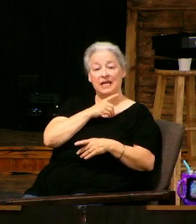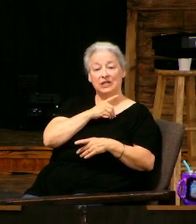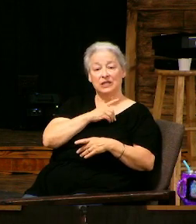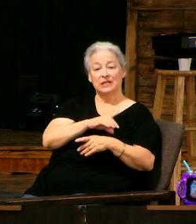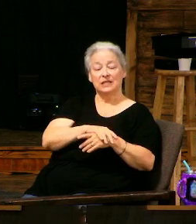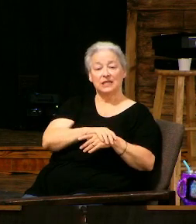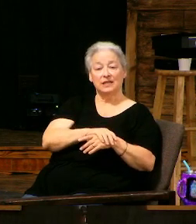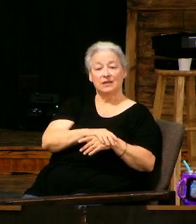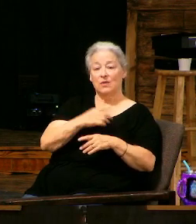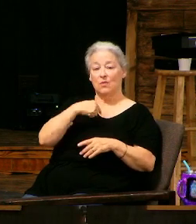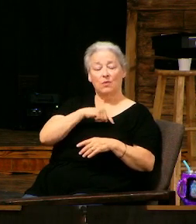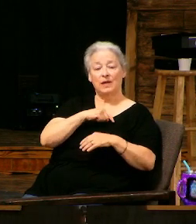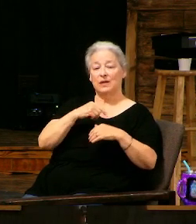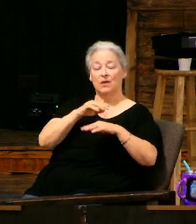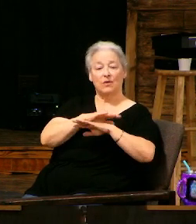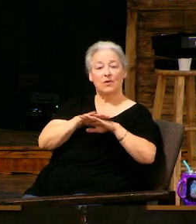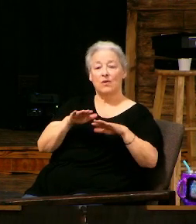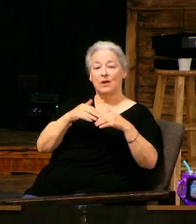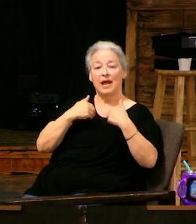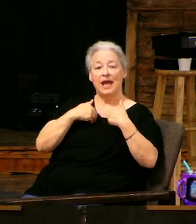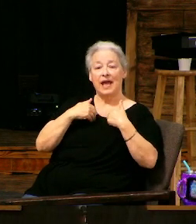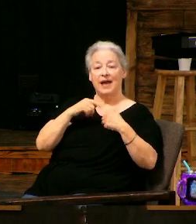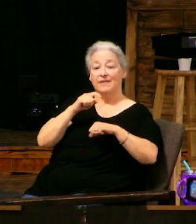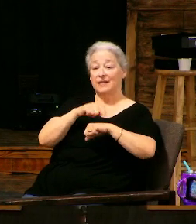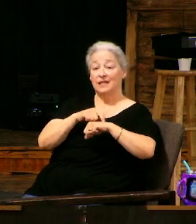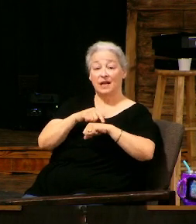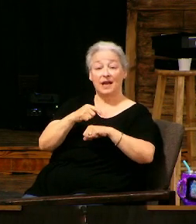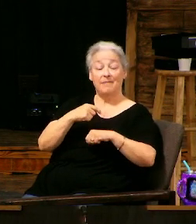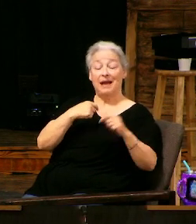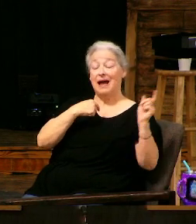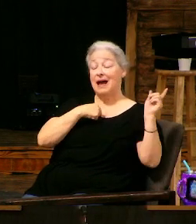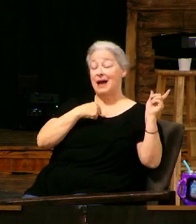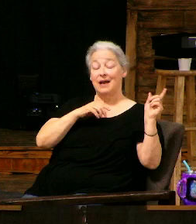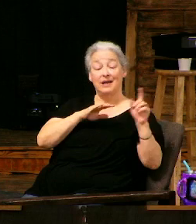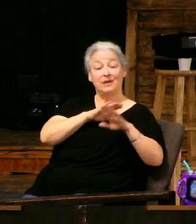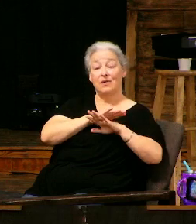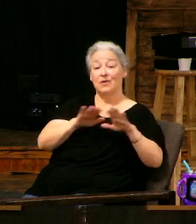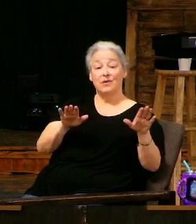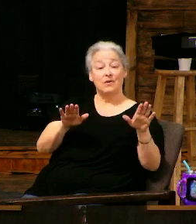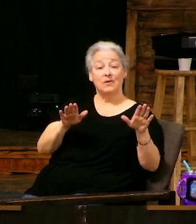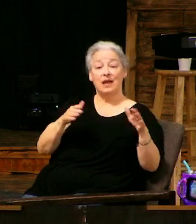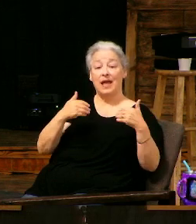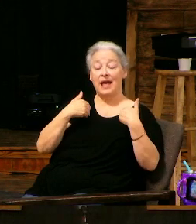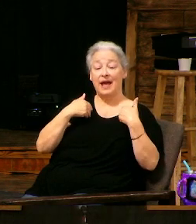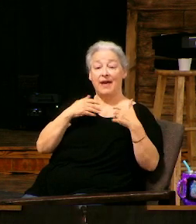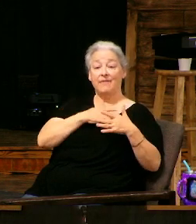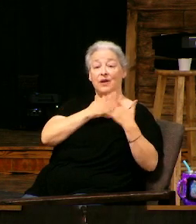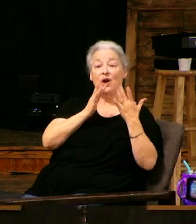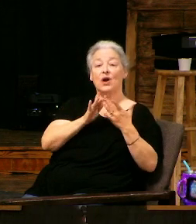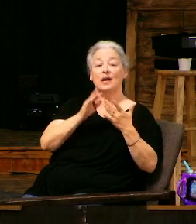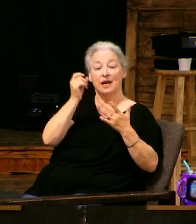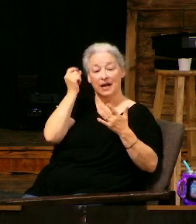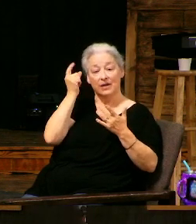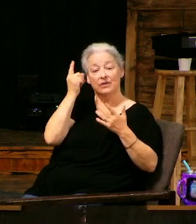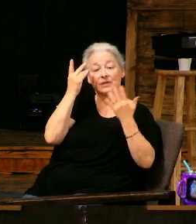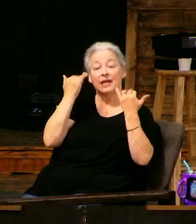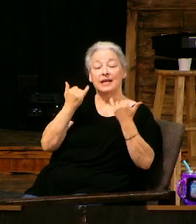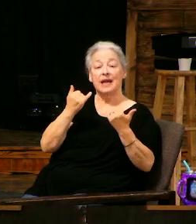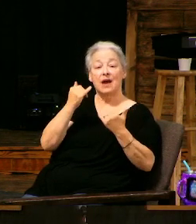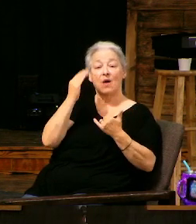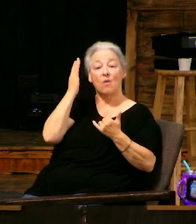heart because I love them where they're at. I understand now why they are the way they